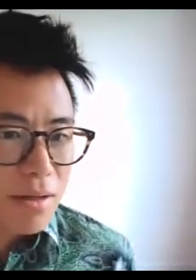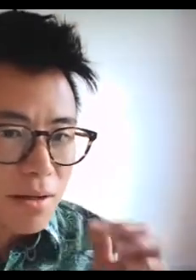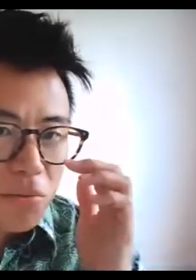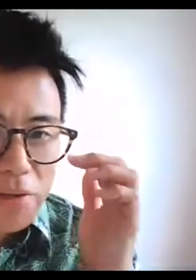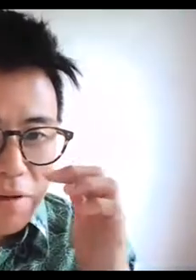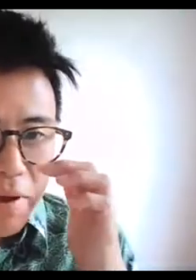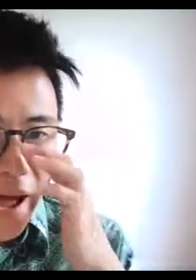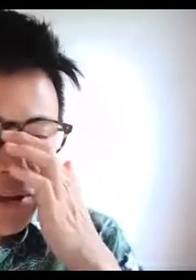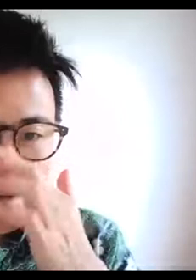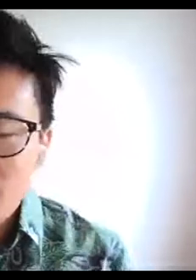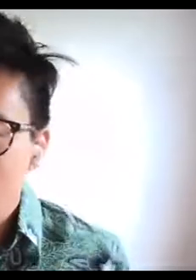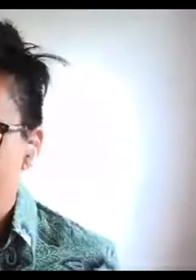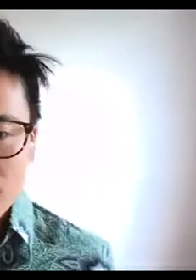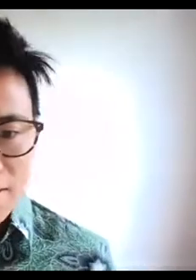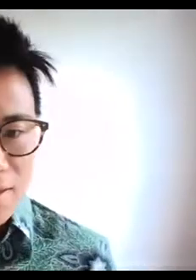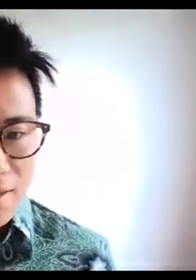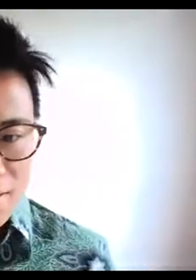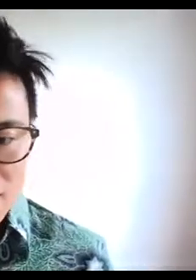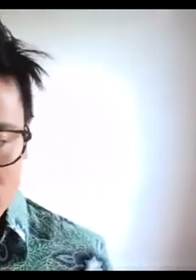Hello, welcome back.